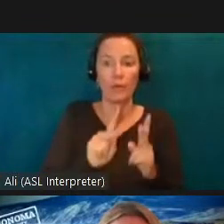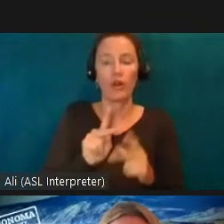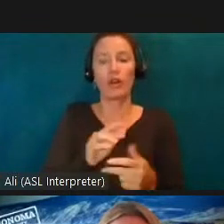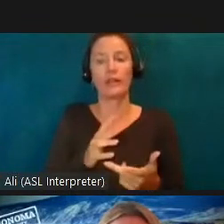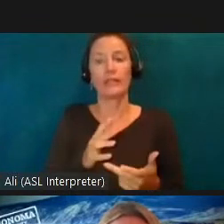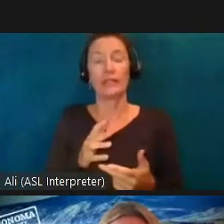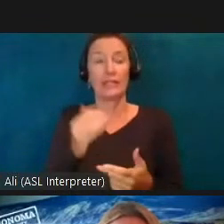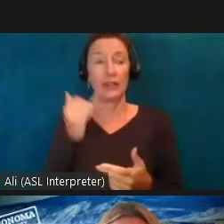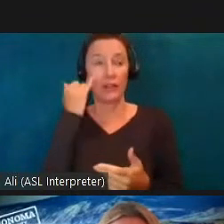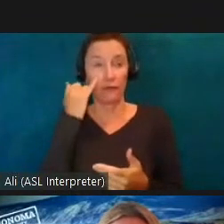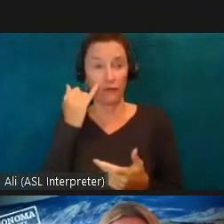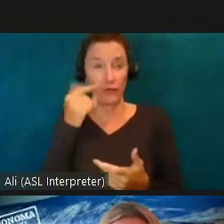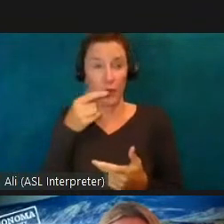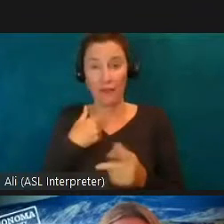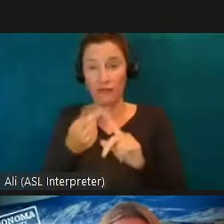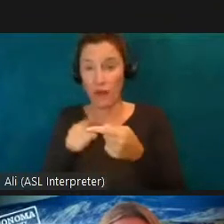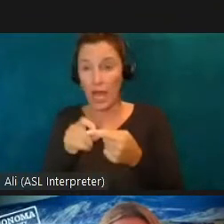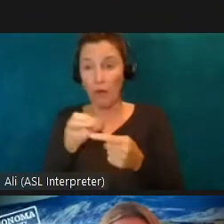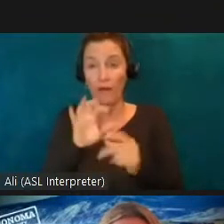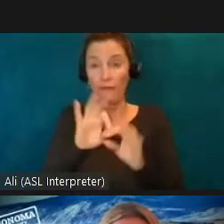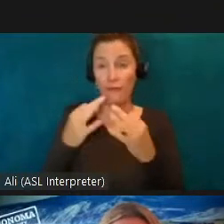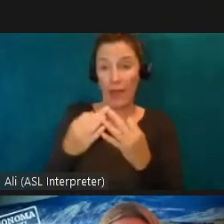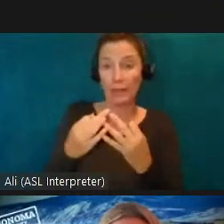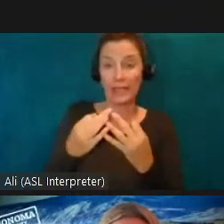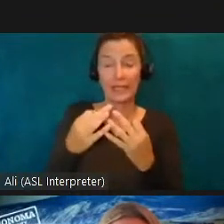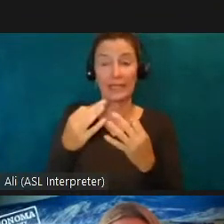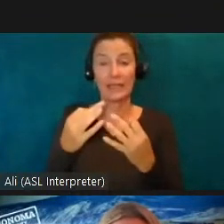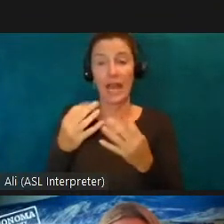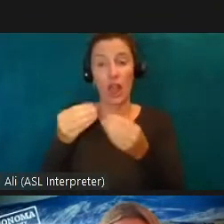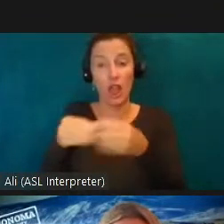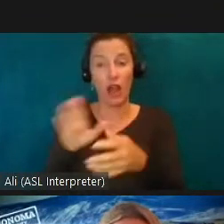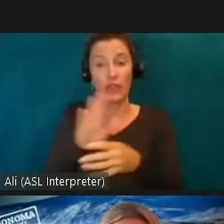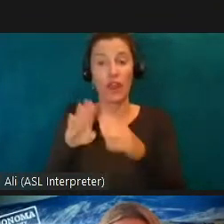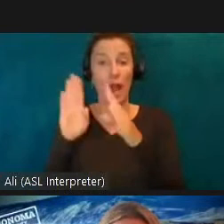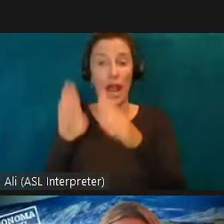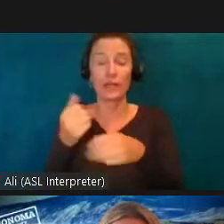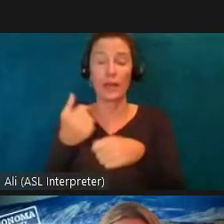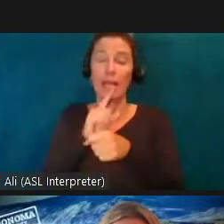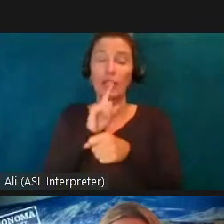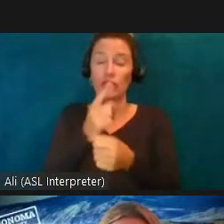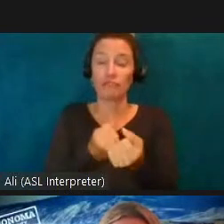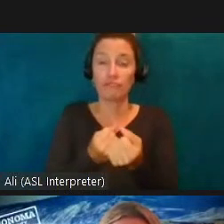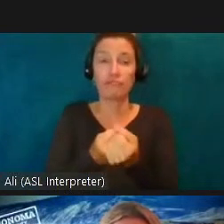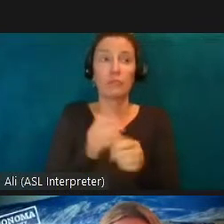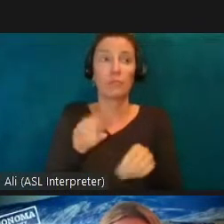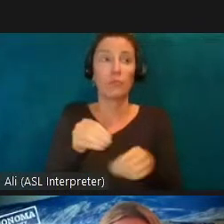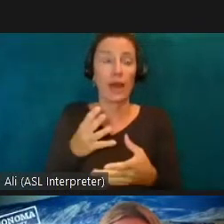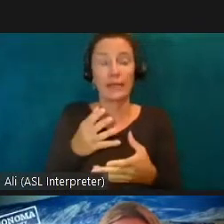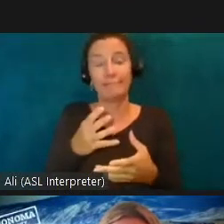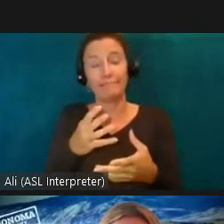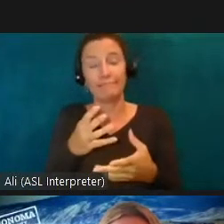on them, make sure that they have what's required and what they need to get through this process.